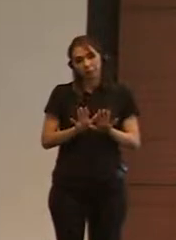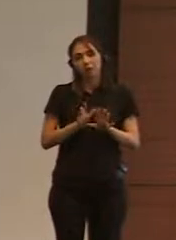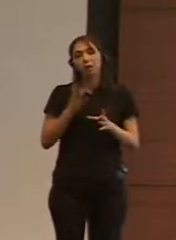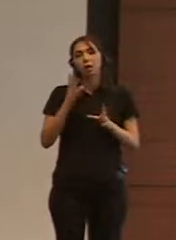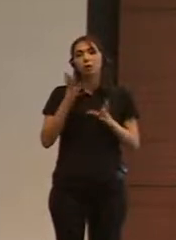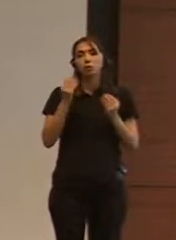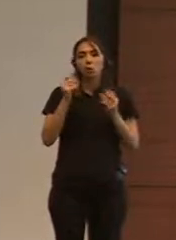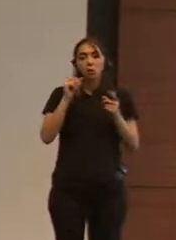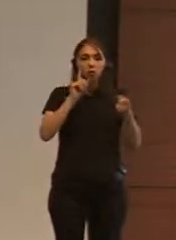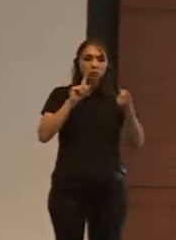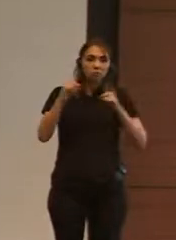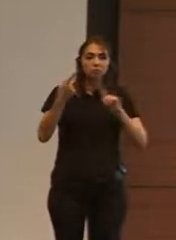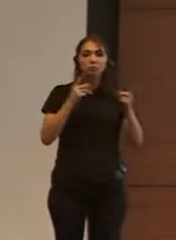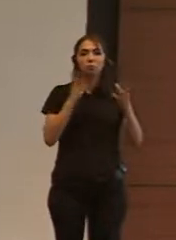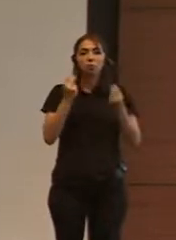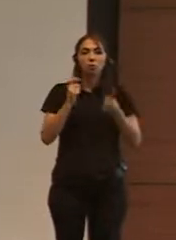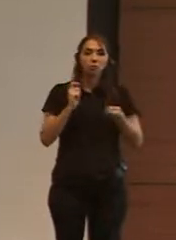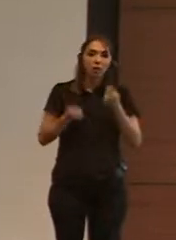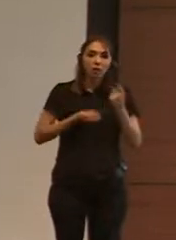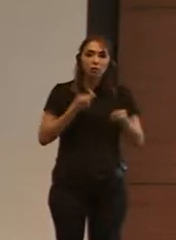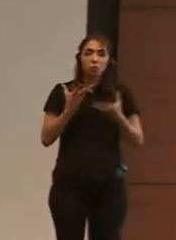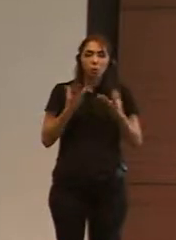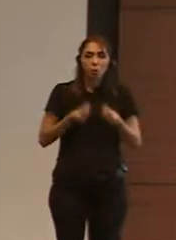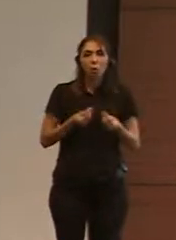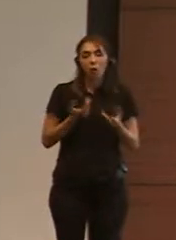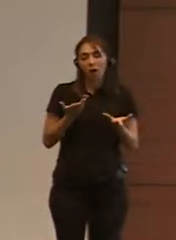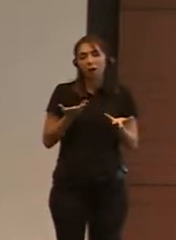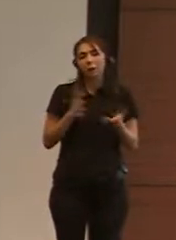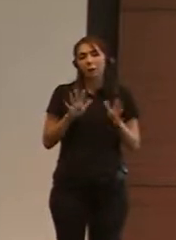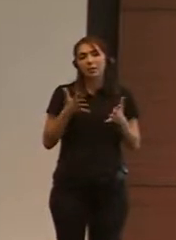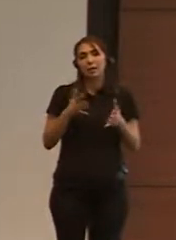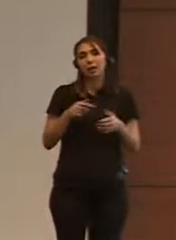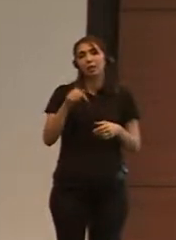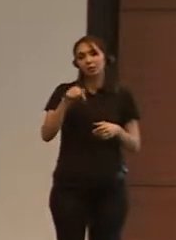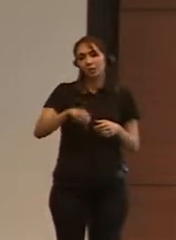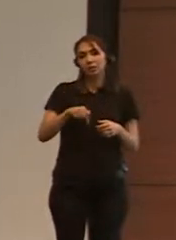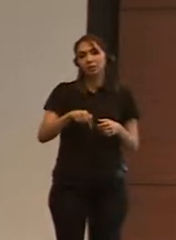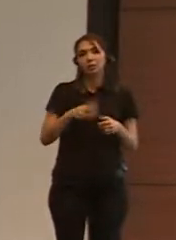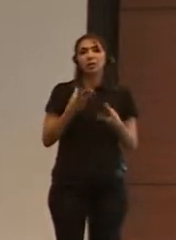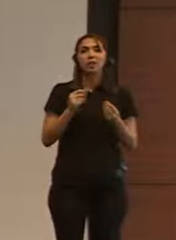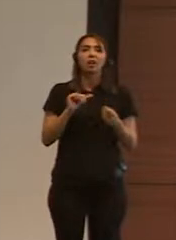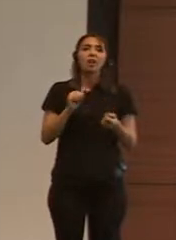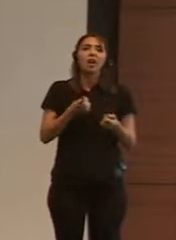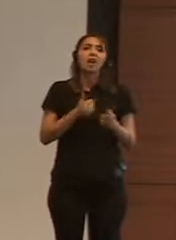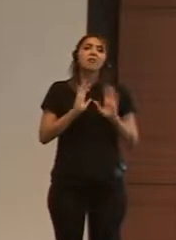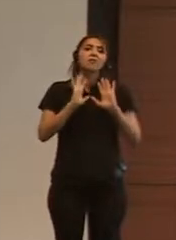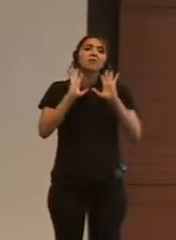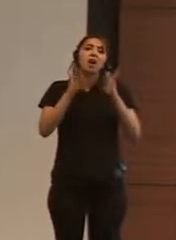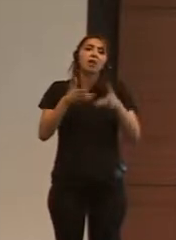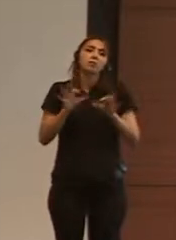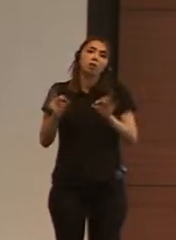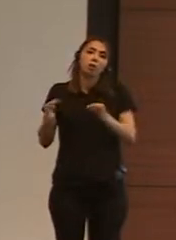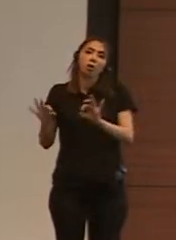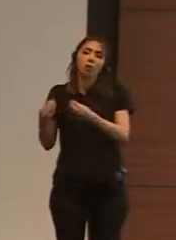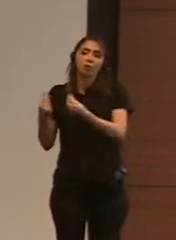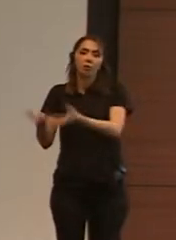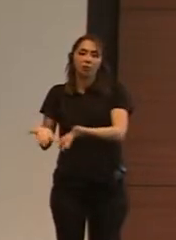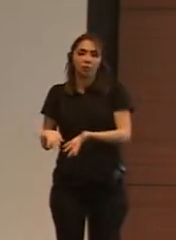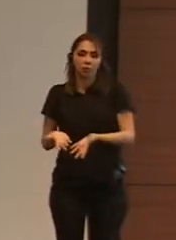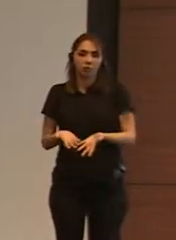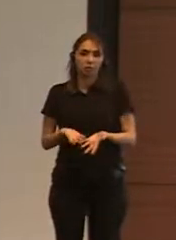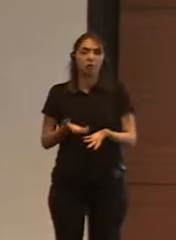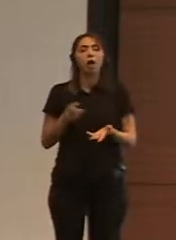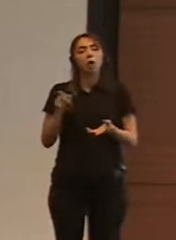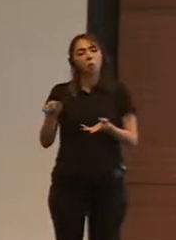important to be intelligent or hard working however in my personal opinion